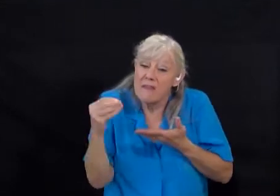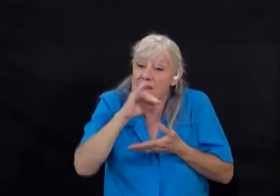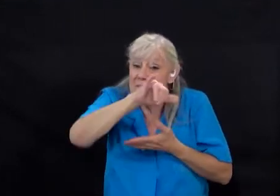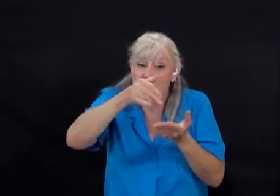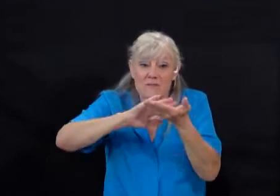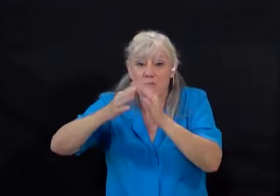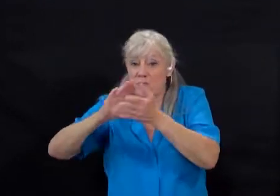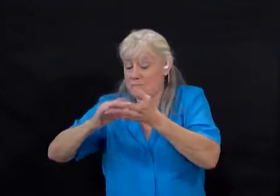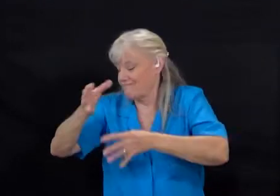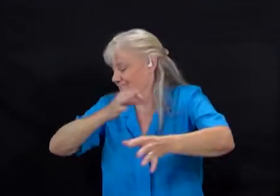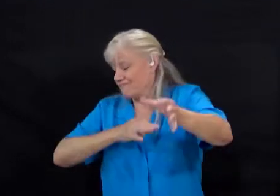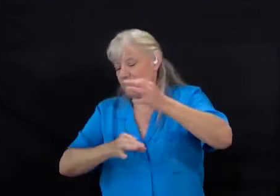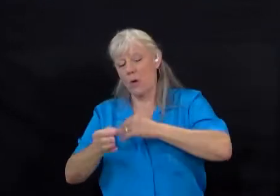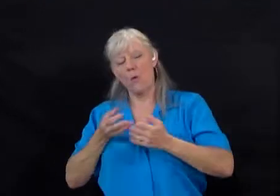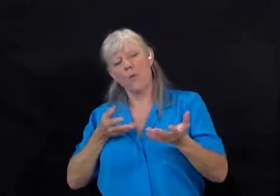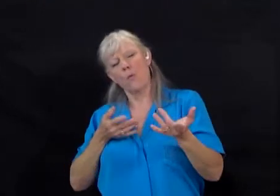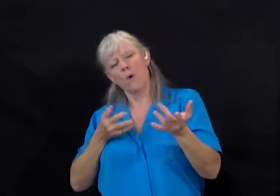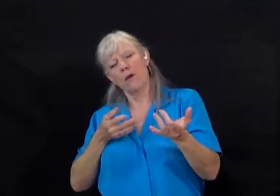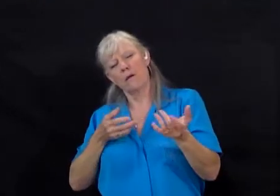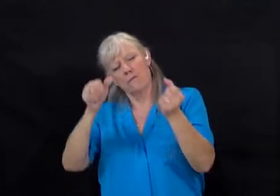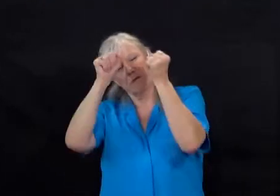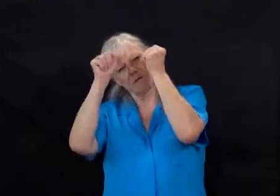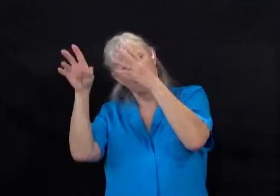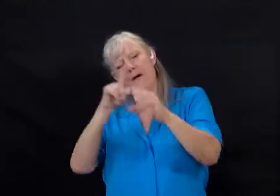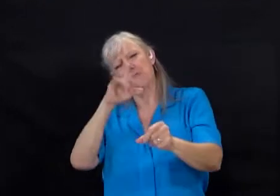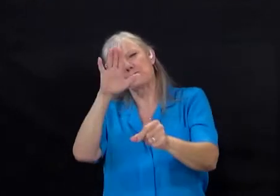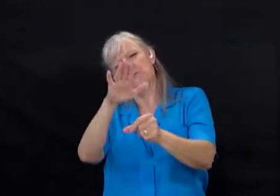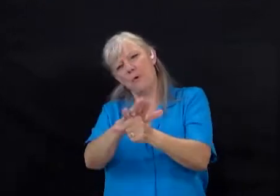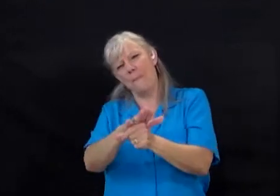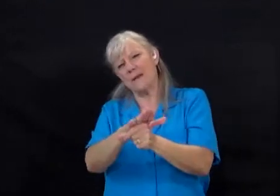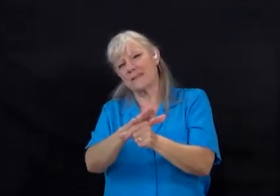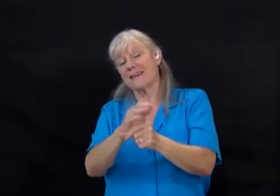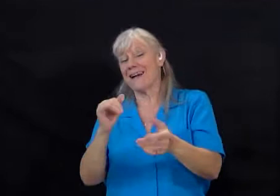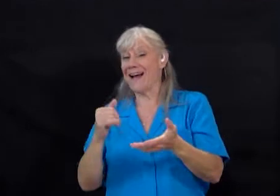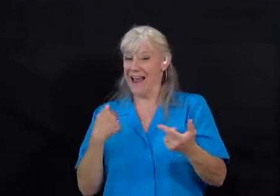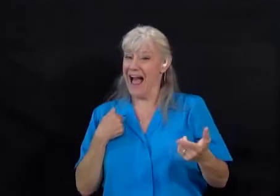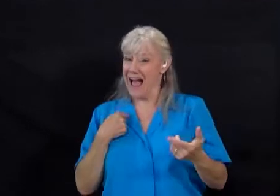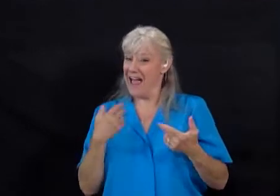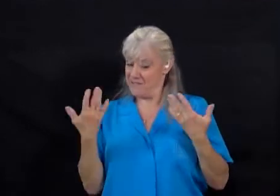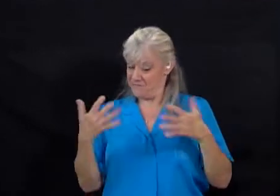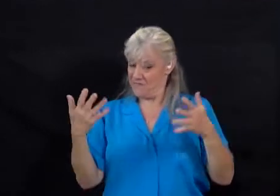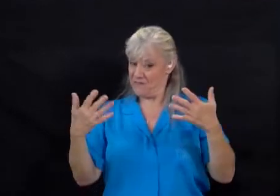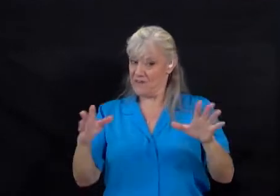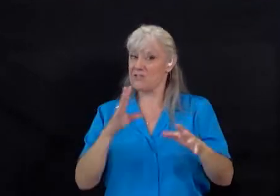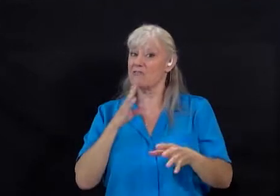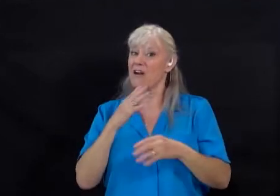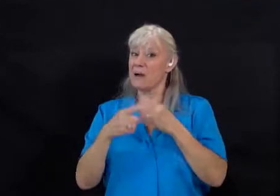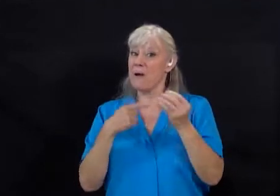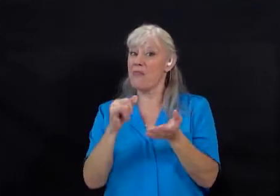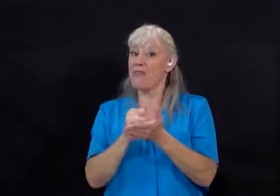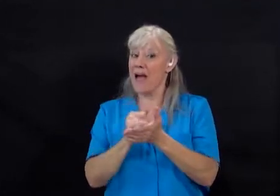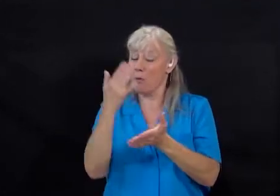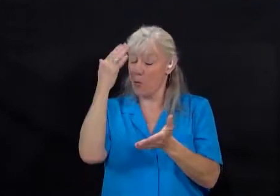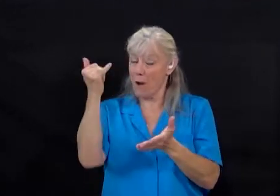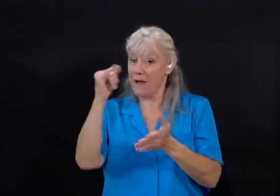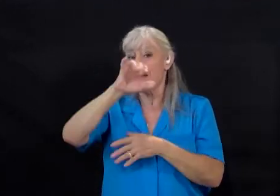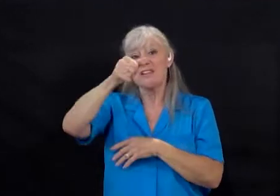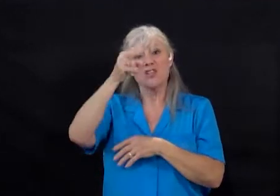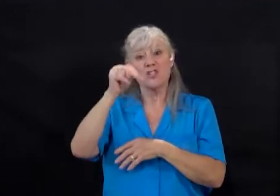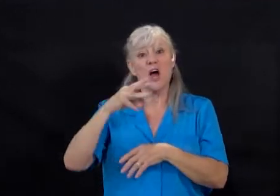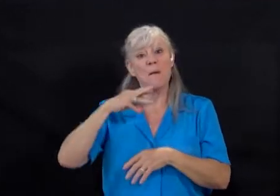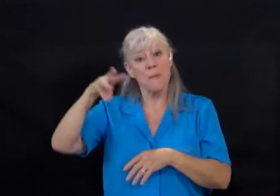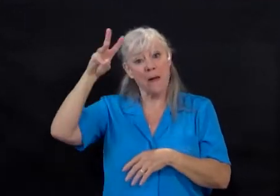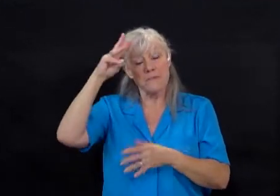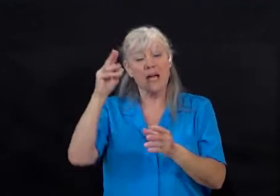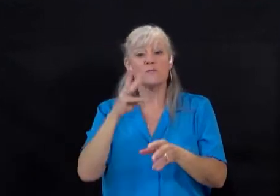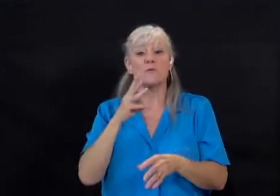but to wait for the promise of the Father about which you have heard me speak. For John baptized with water, but in a few days you